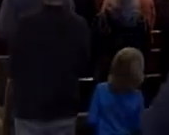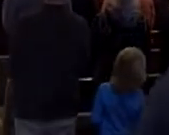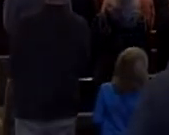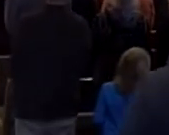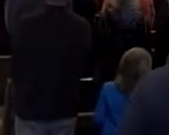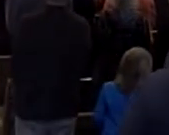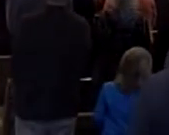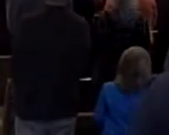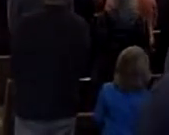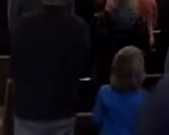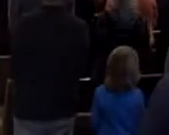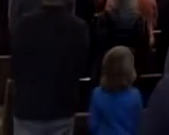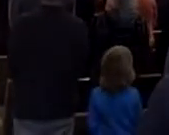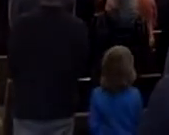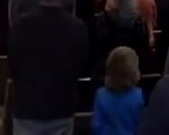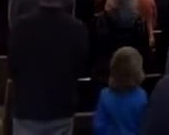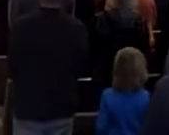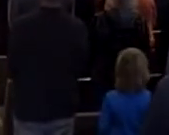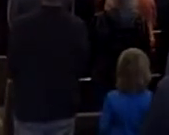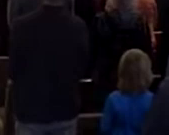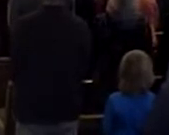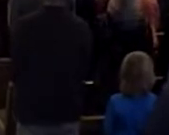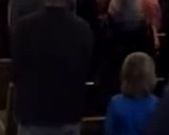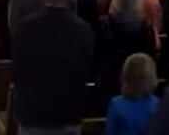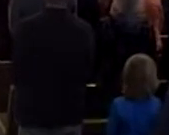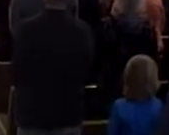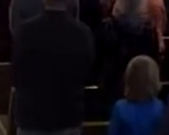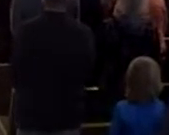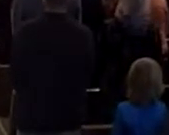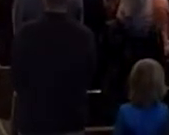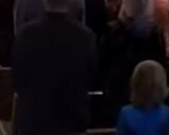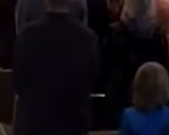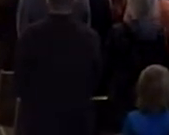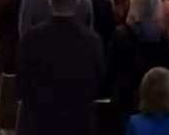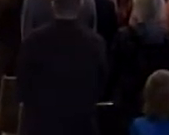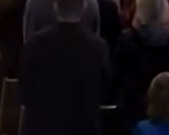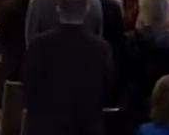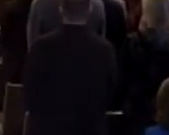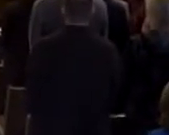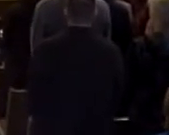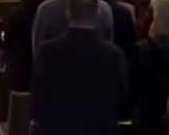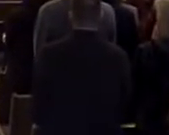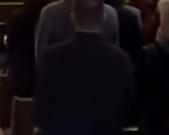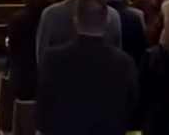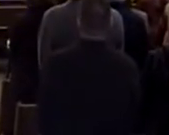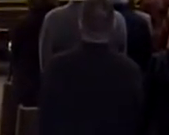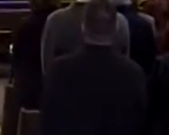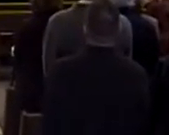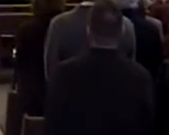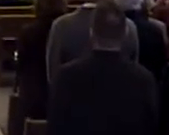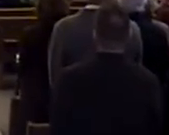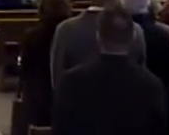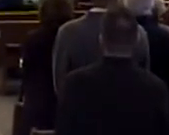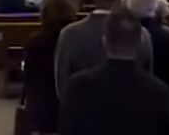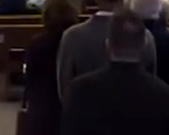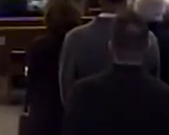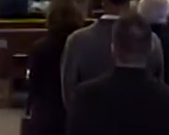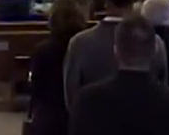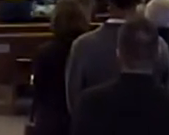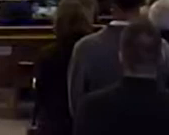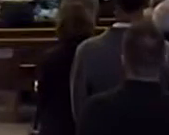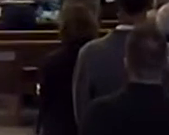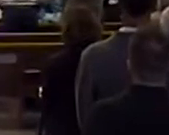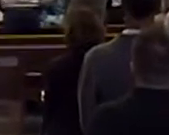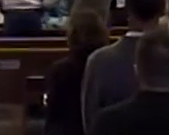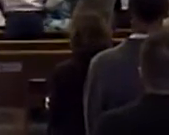may the body and blood of our Lord Jesus Christ strengthen you and keep you in his grace. Amen. Guard the good